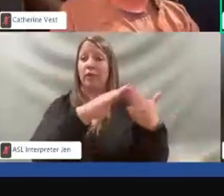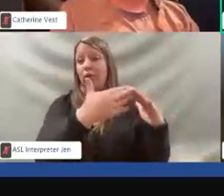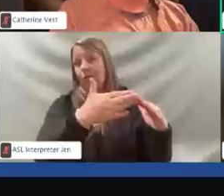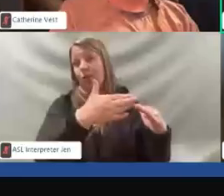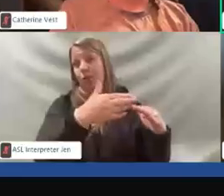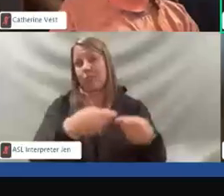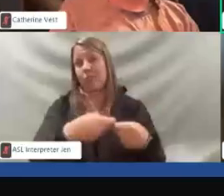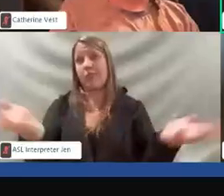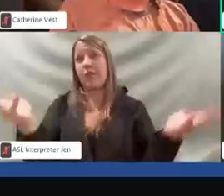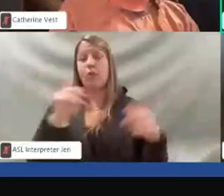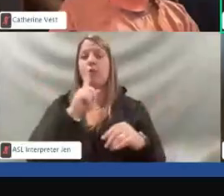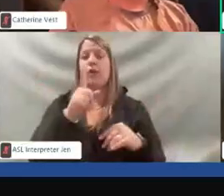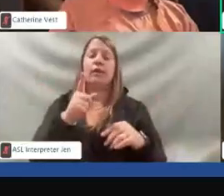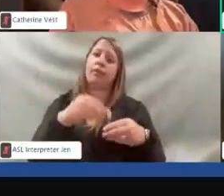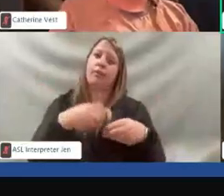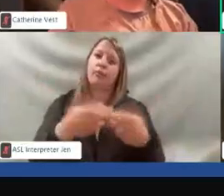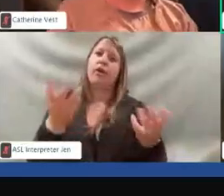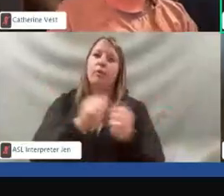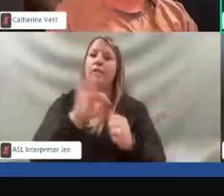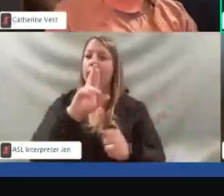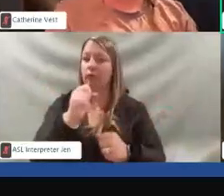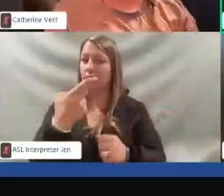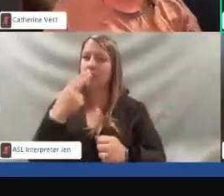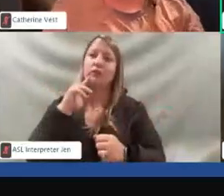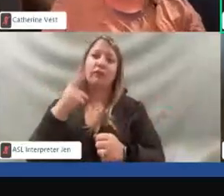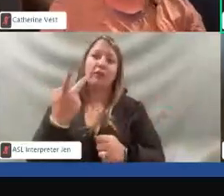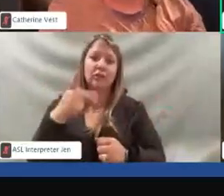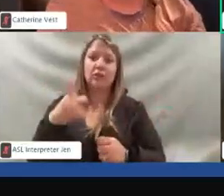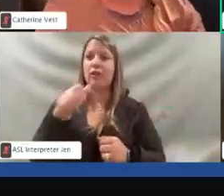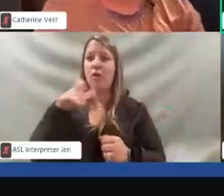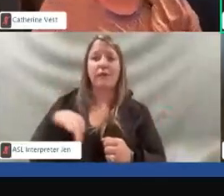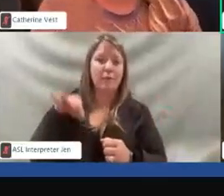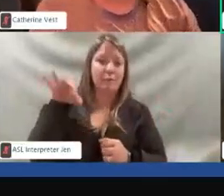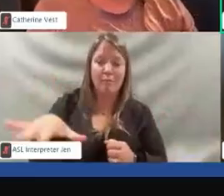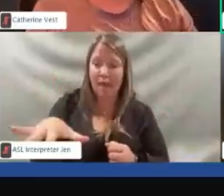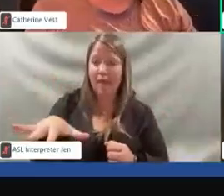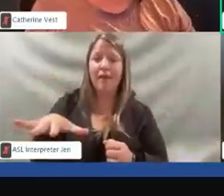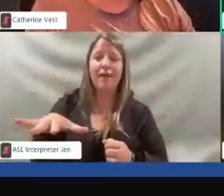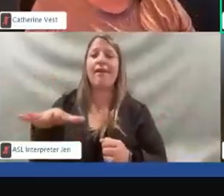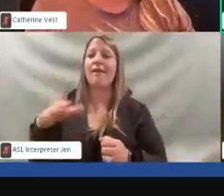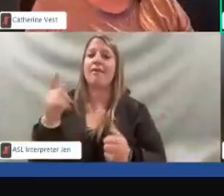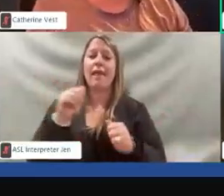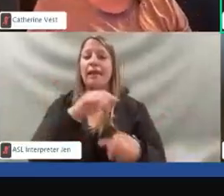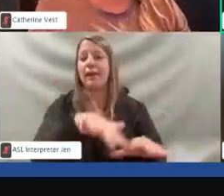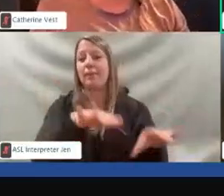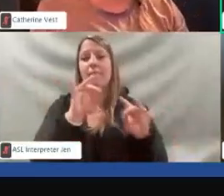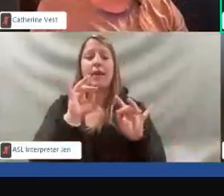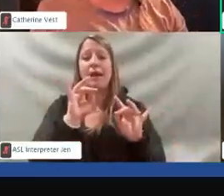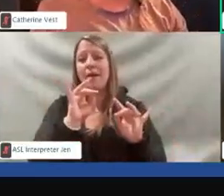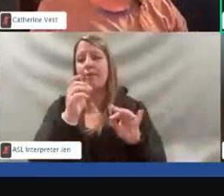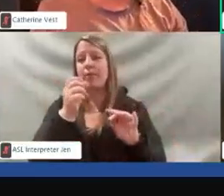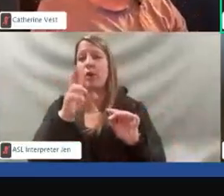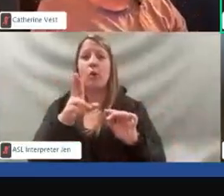So that provides people with fresh vegetables that they're not having to pay for, and they can just pick up or